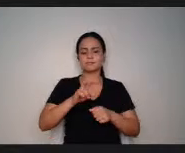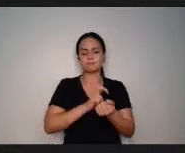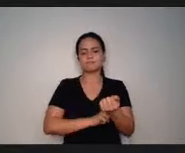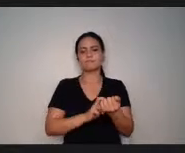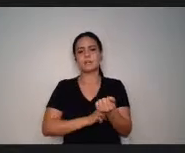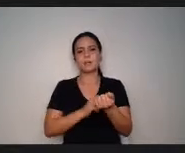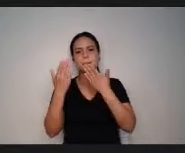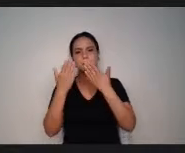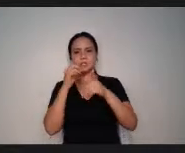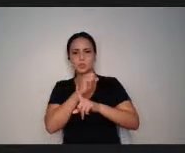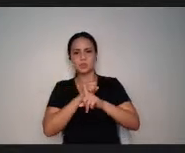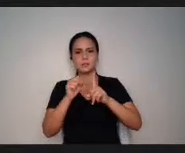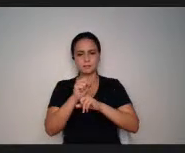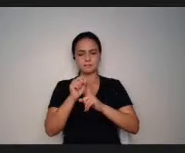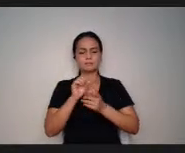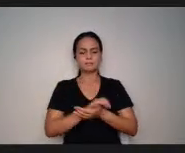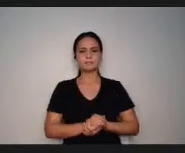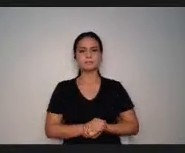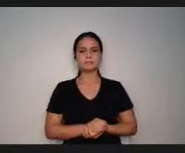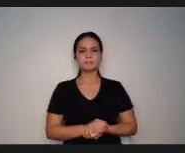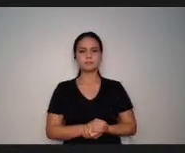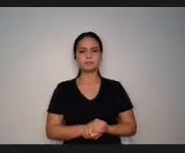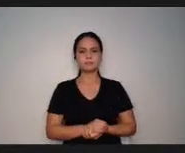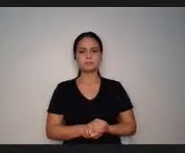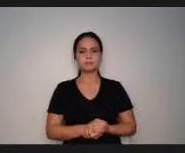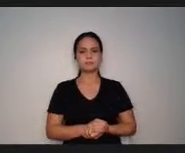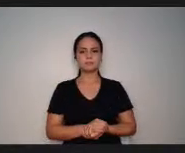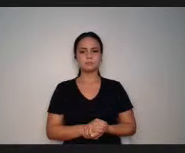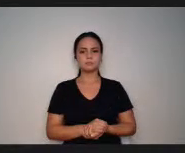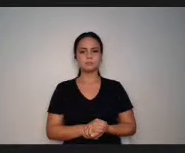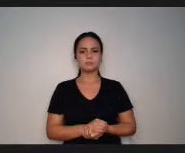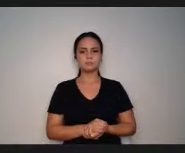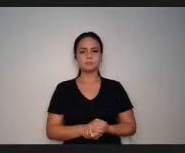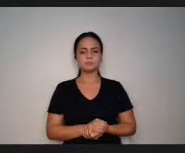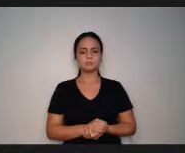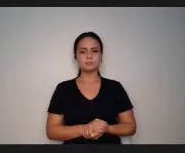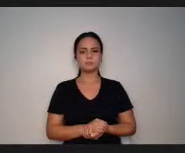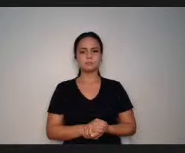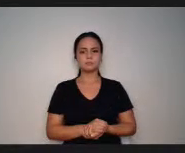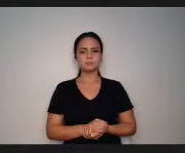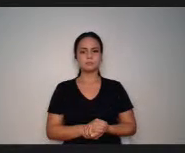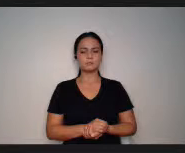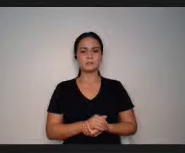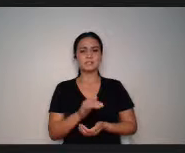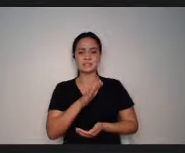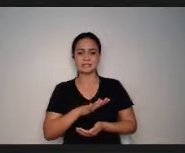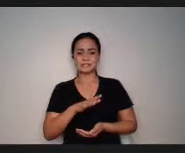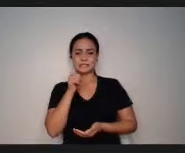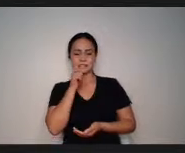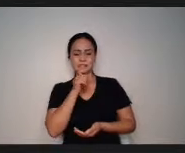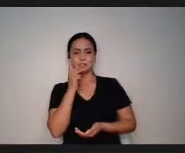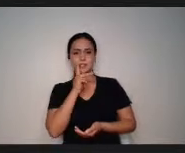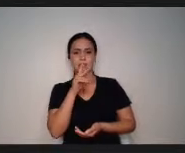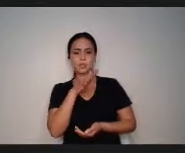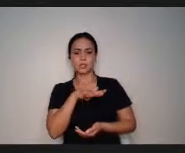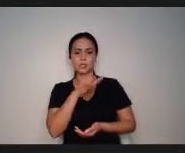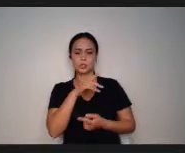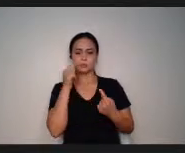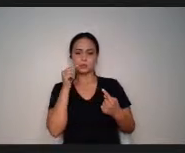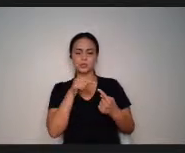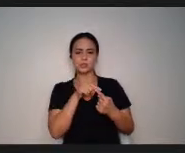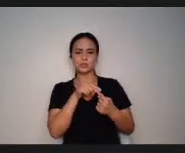UN Sustainable Development Goals, health and labor must work together hand in hand to ensure that this large disease burden is